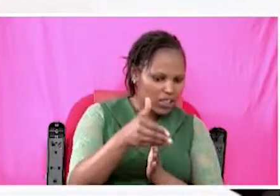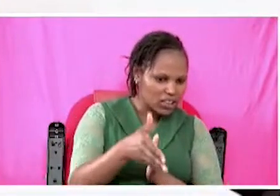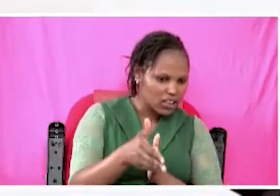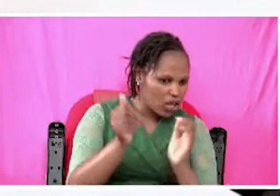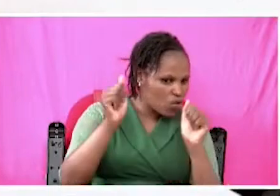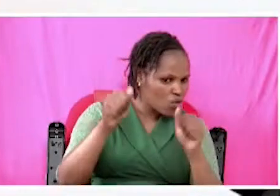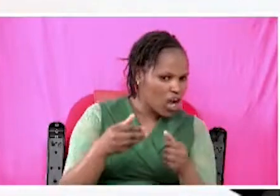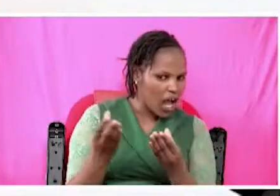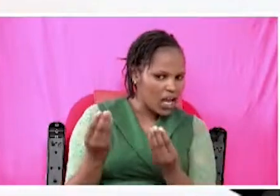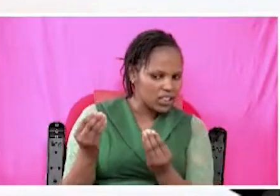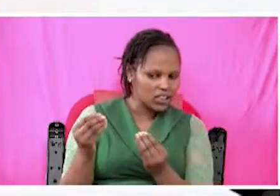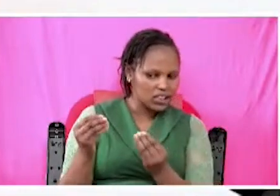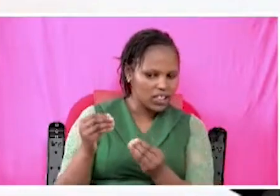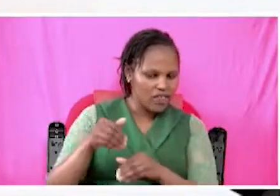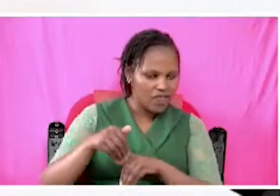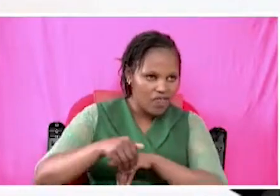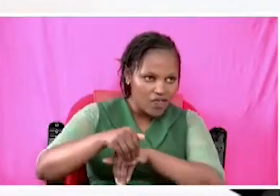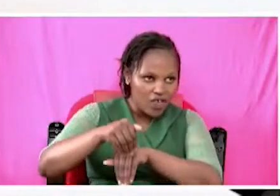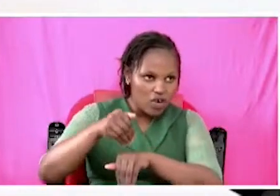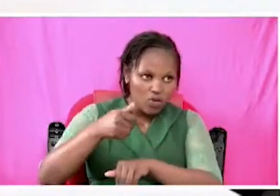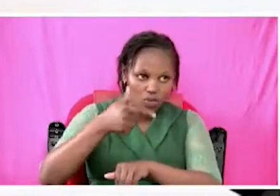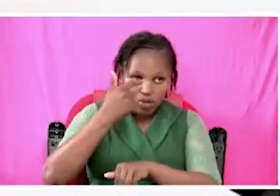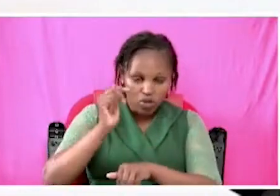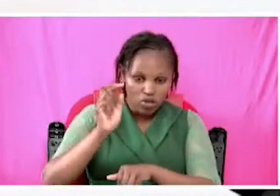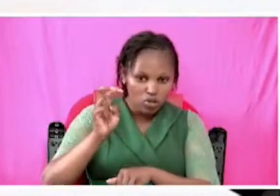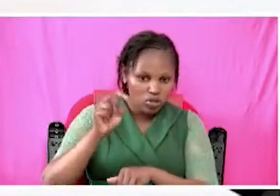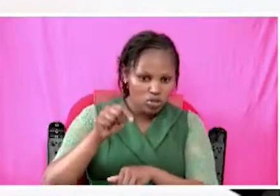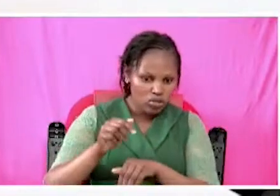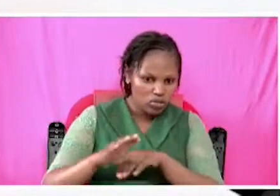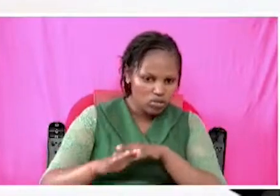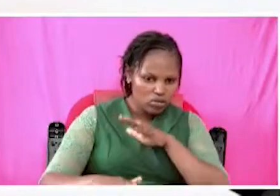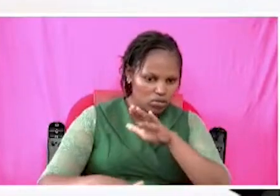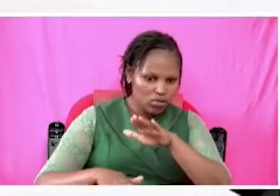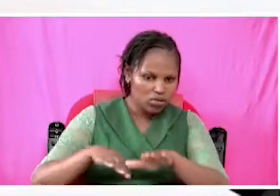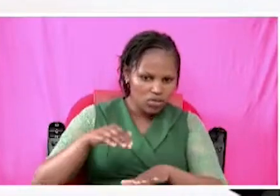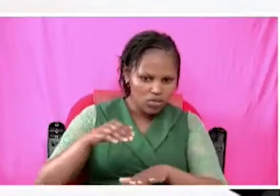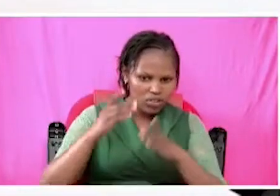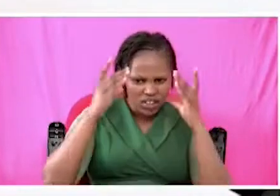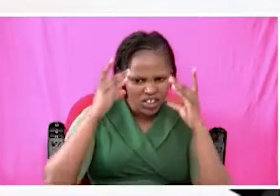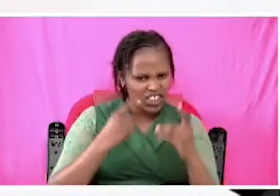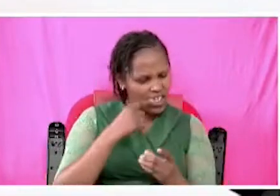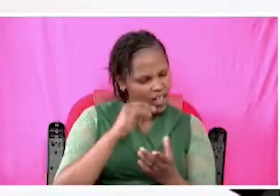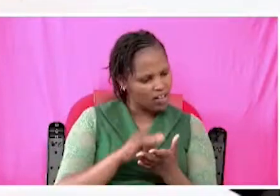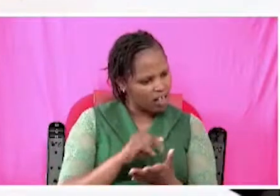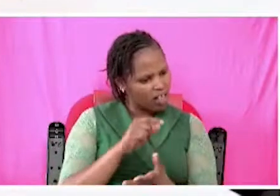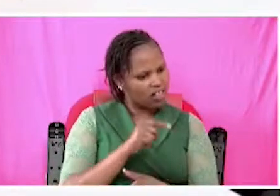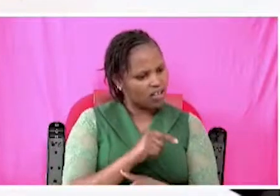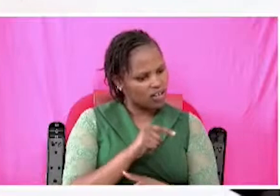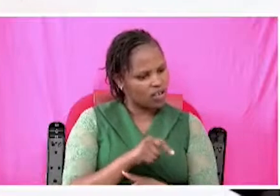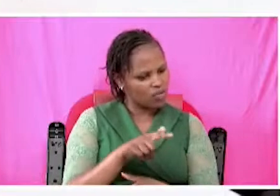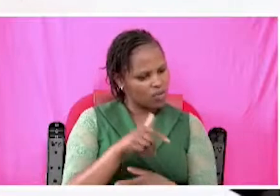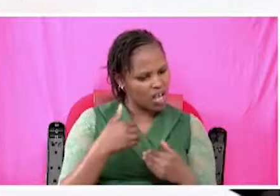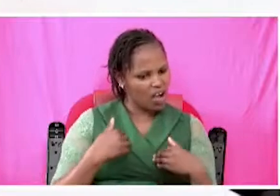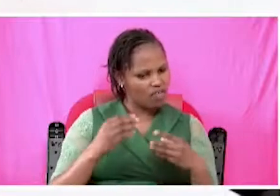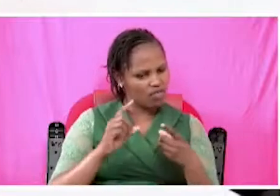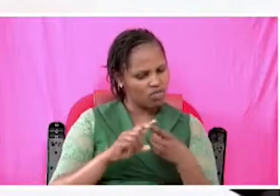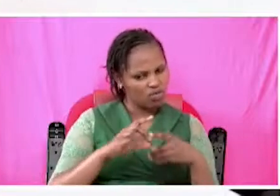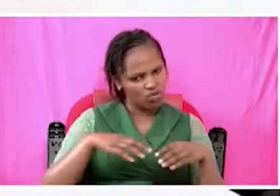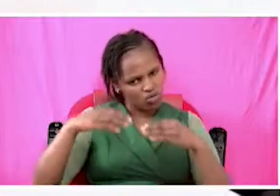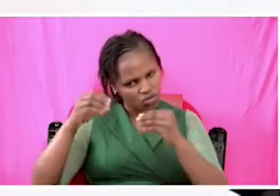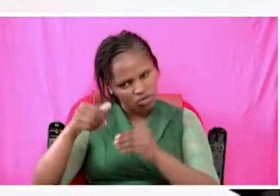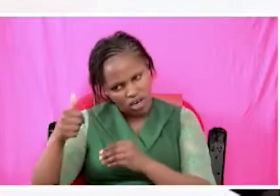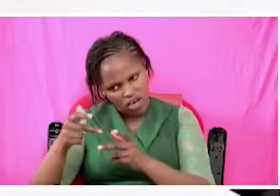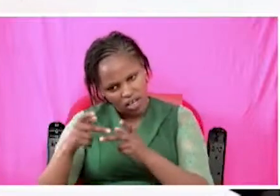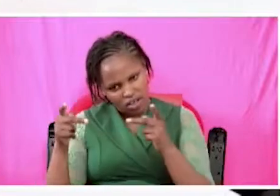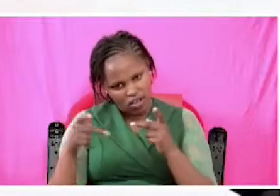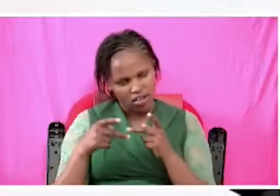gone in. And so they decided, one of them actually said, this is it. We don't have to go any other place. But another